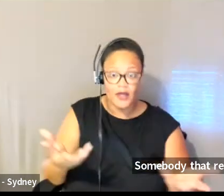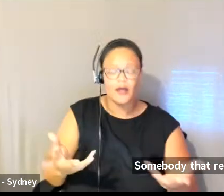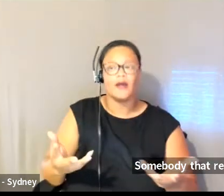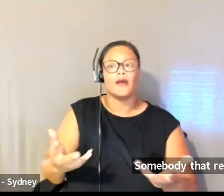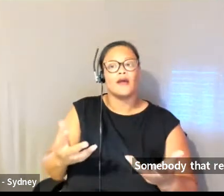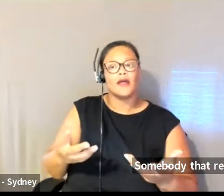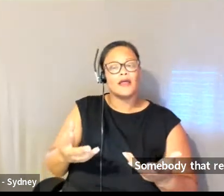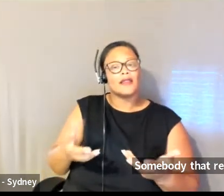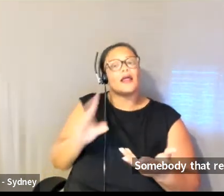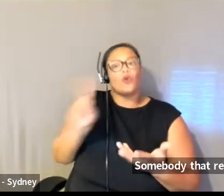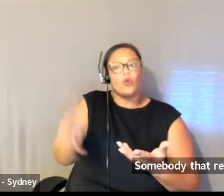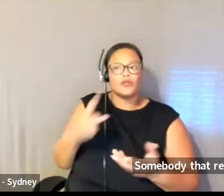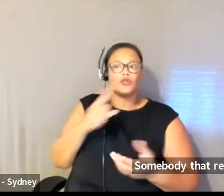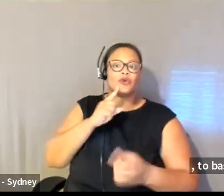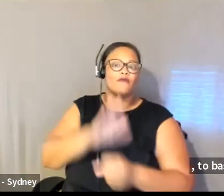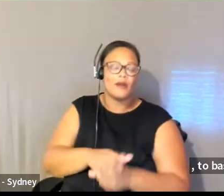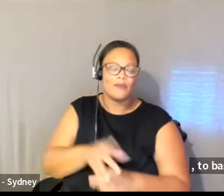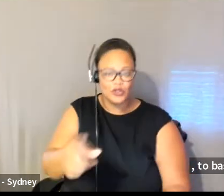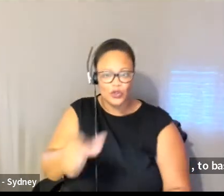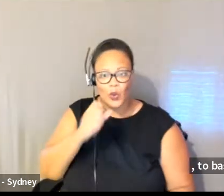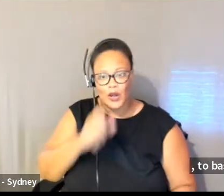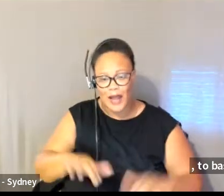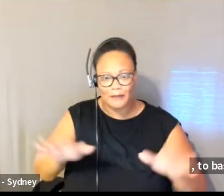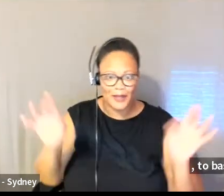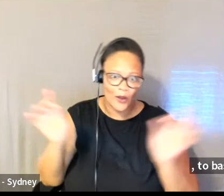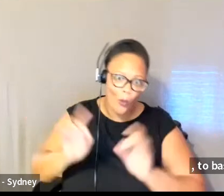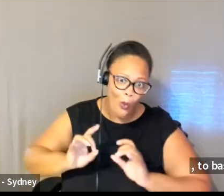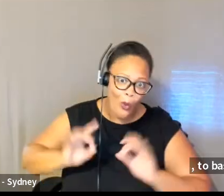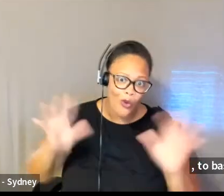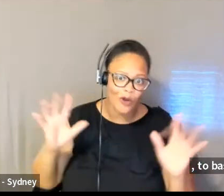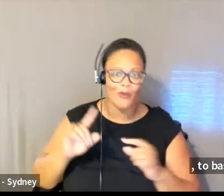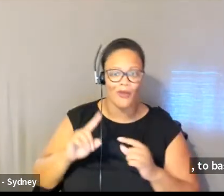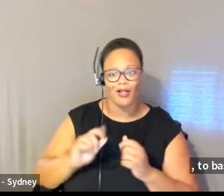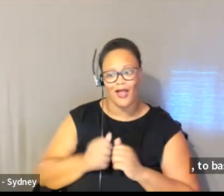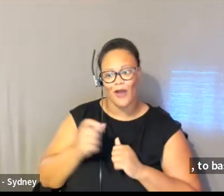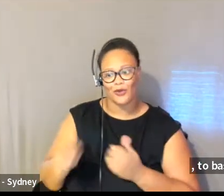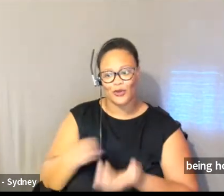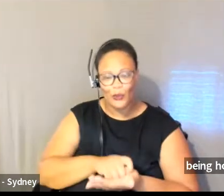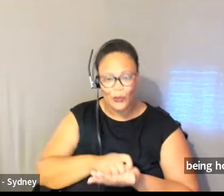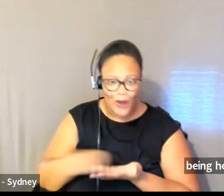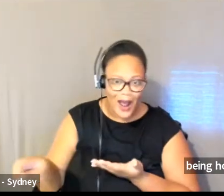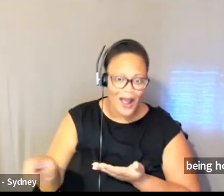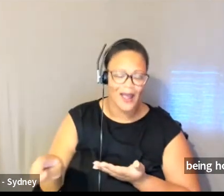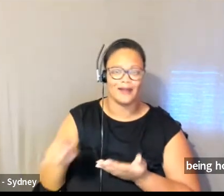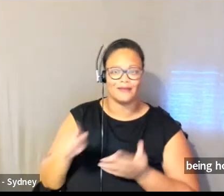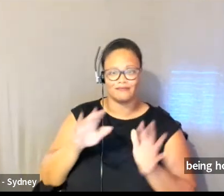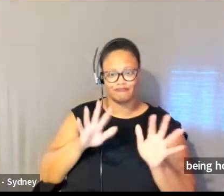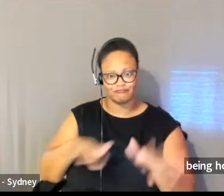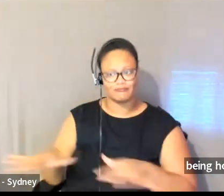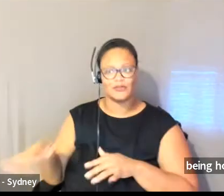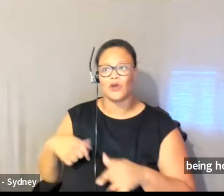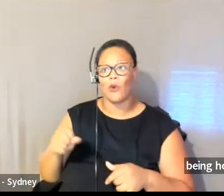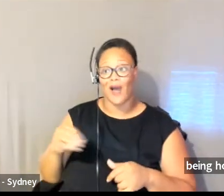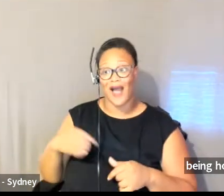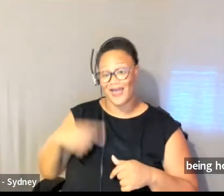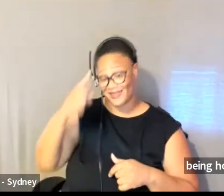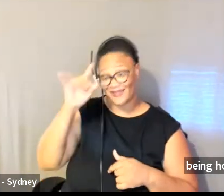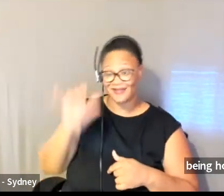horrible in how you write this in stereotypes and tropes. I think that's a good thing.